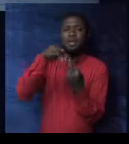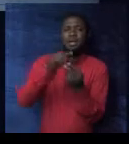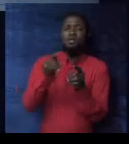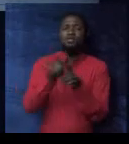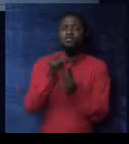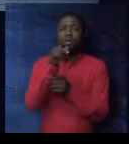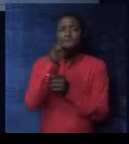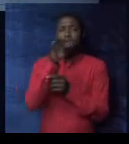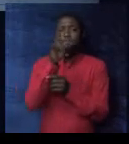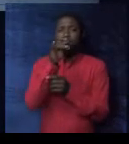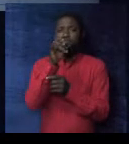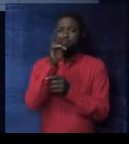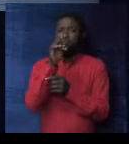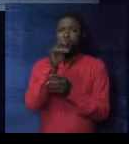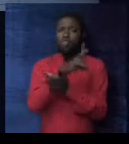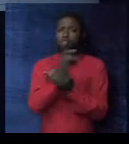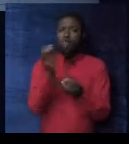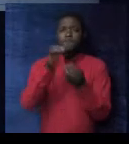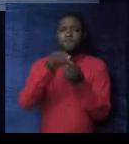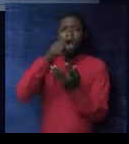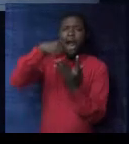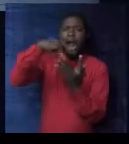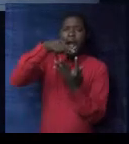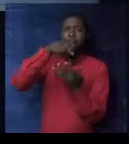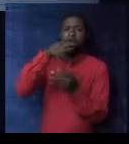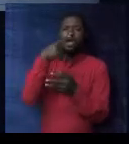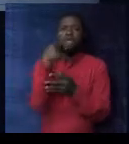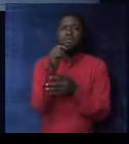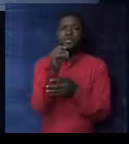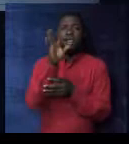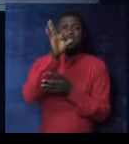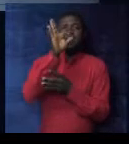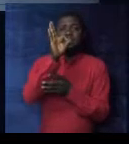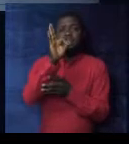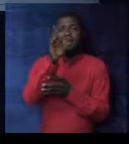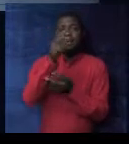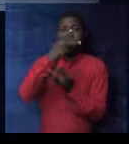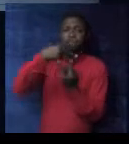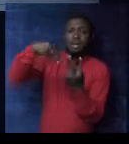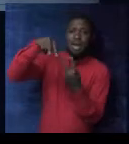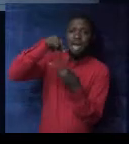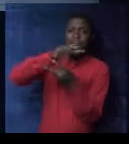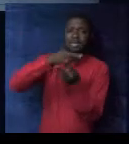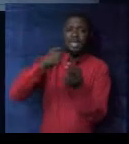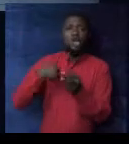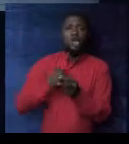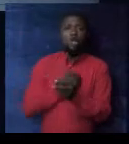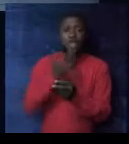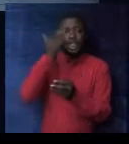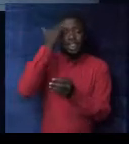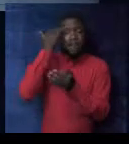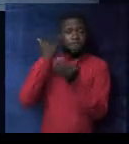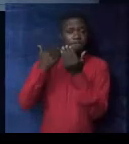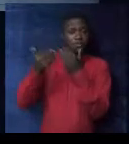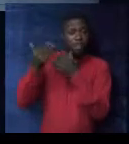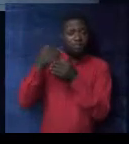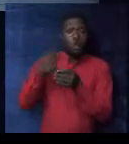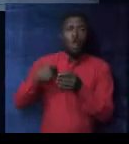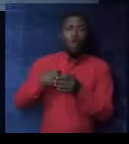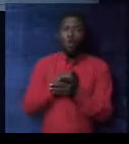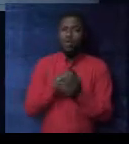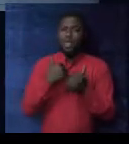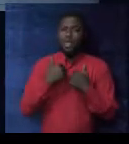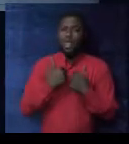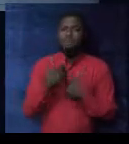So Pluto is no more among the 9 planets that we knew before.